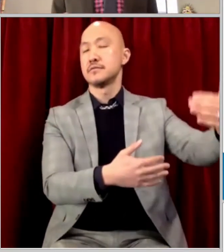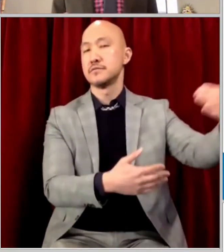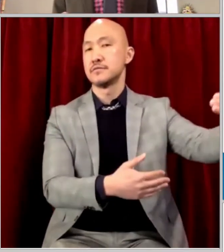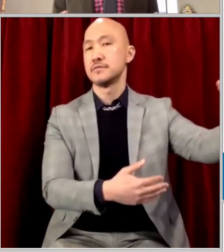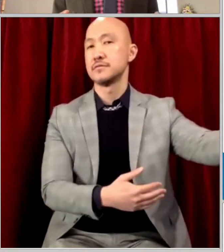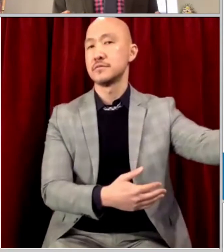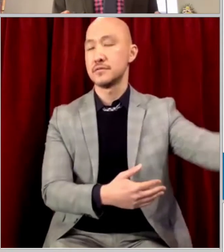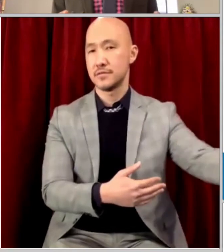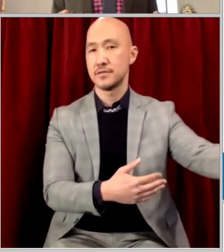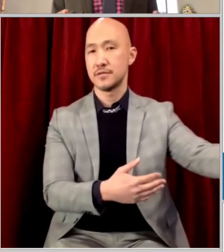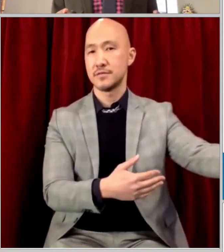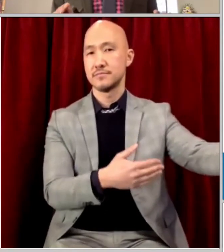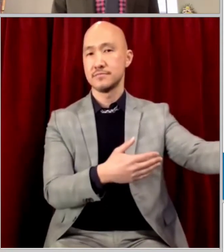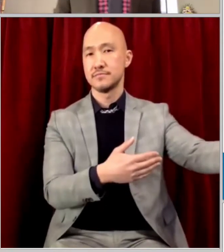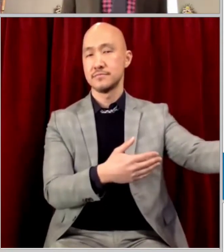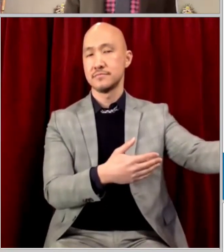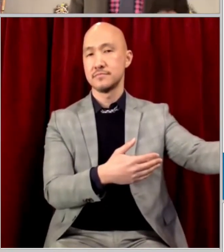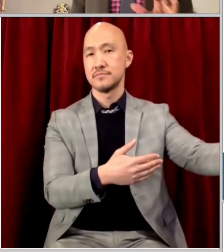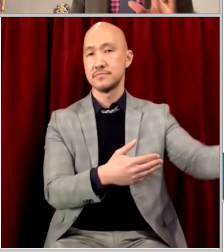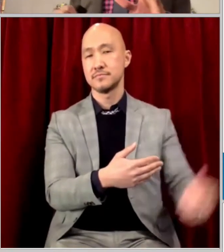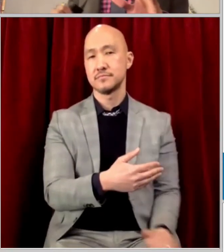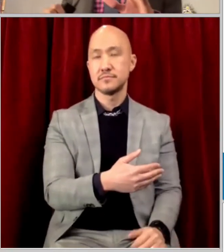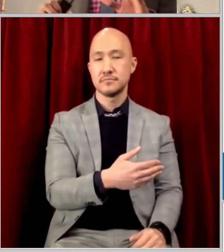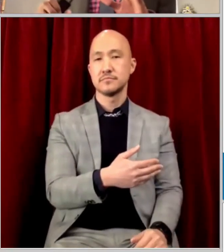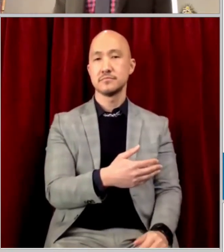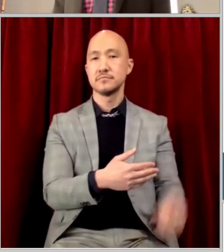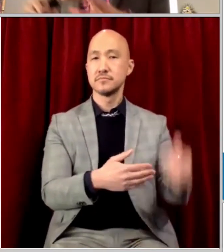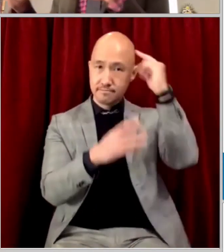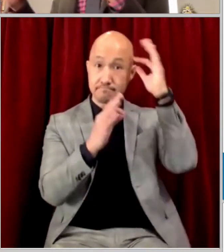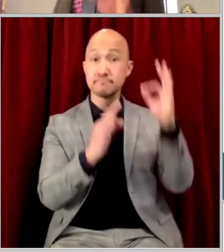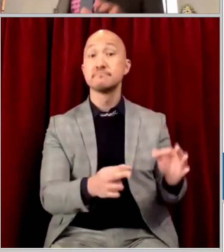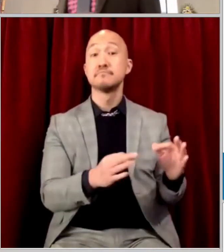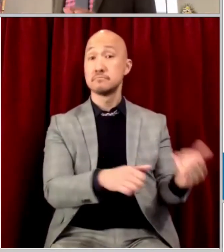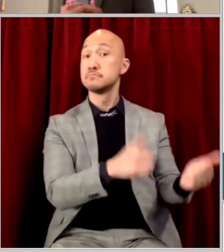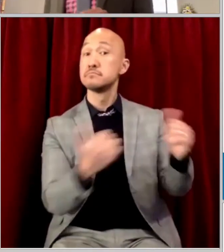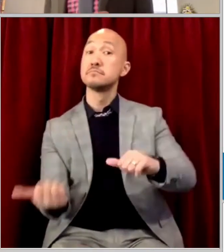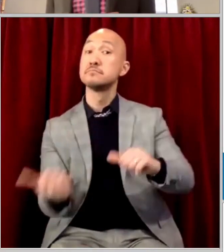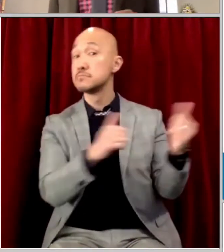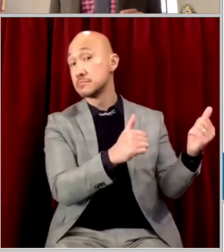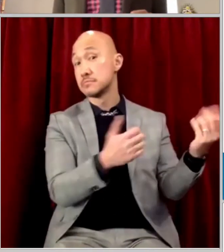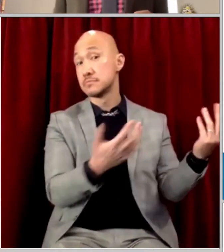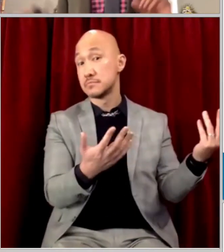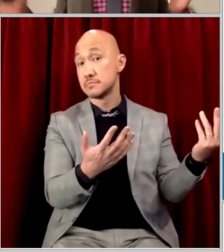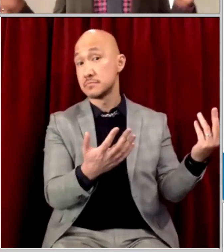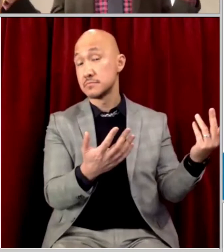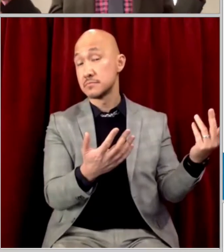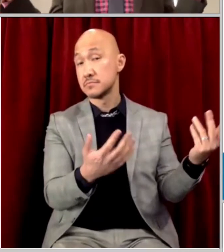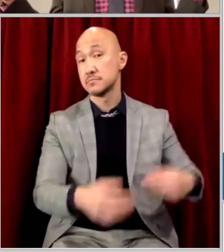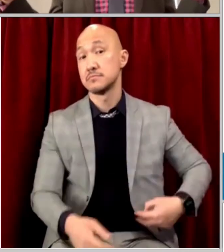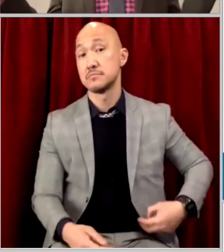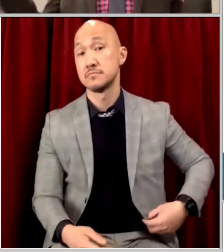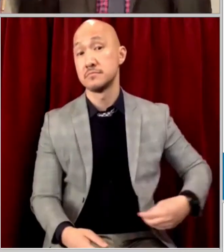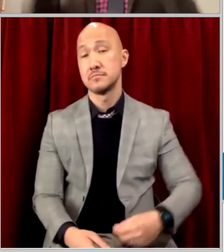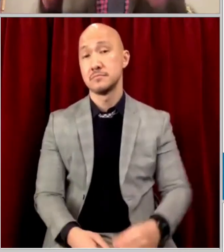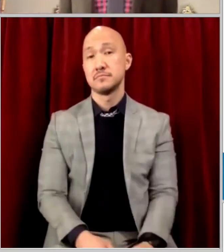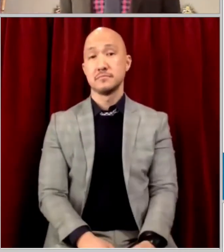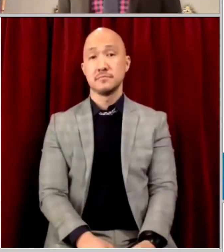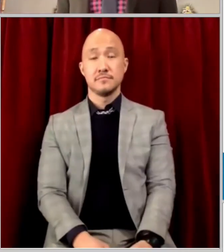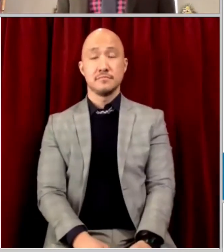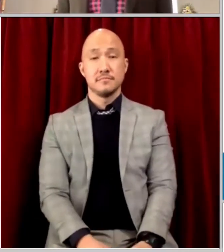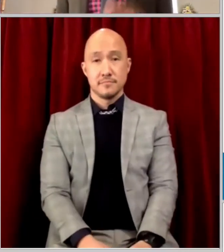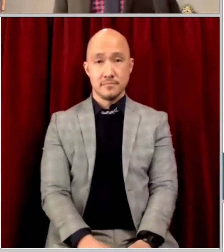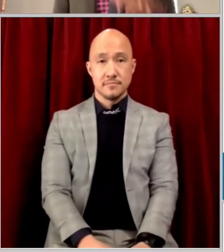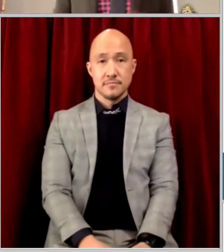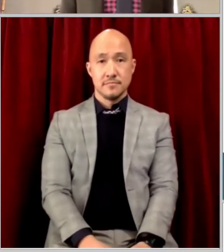away. But guess what happens when we don't shine the light? The darkness starts to cover